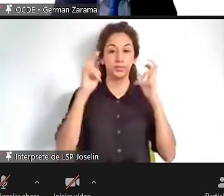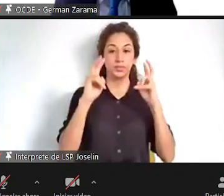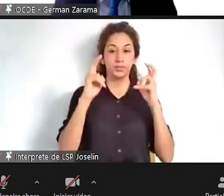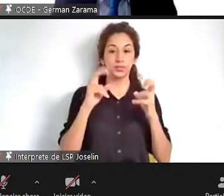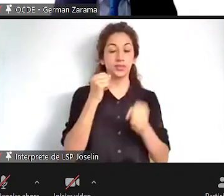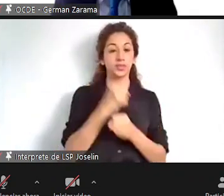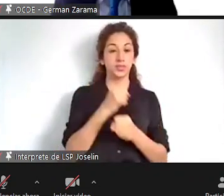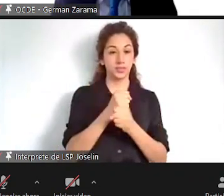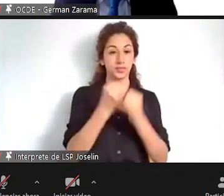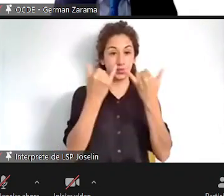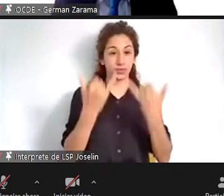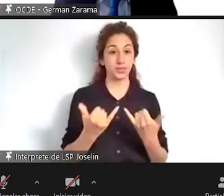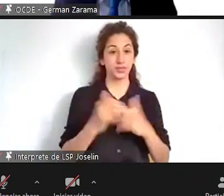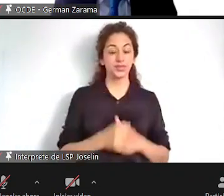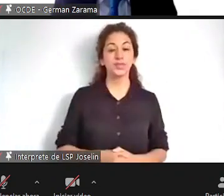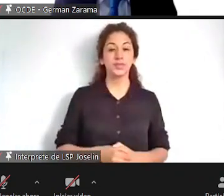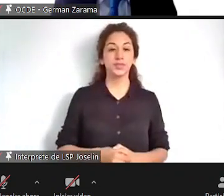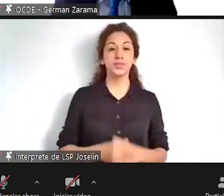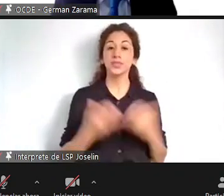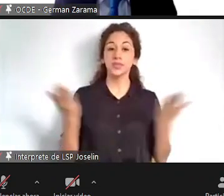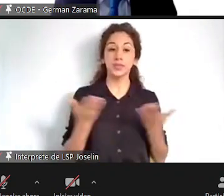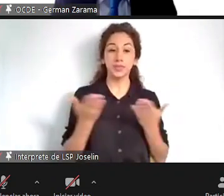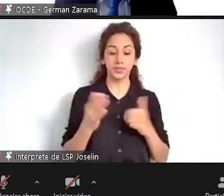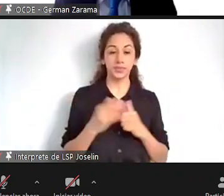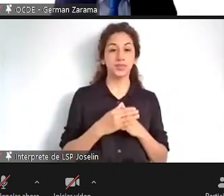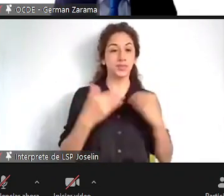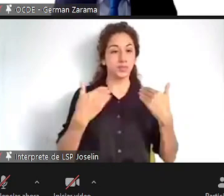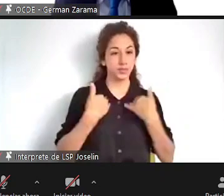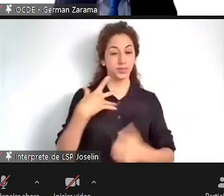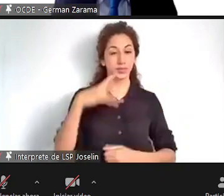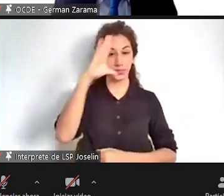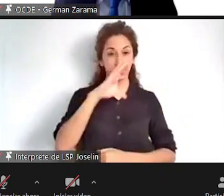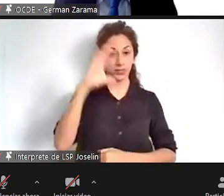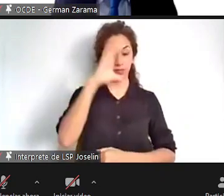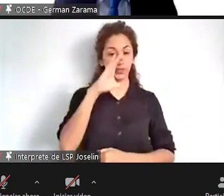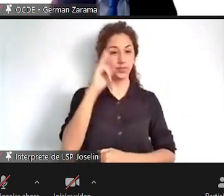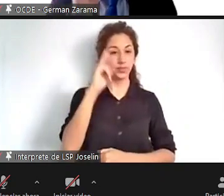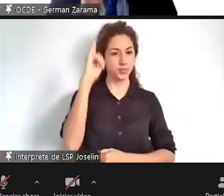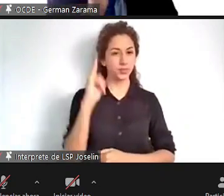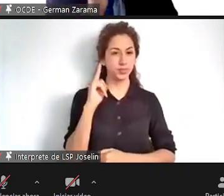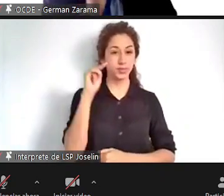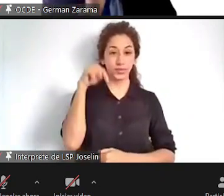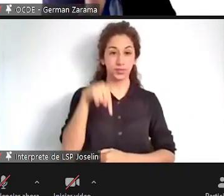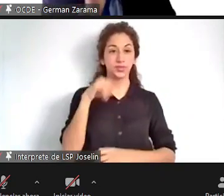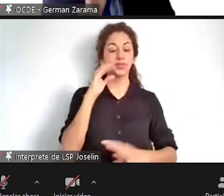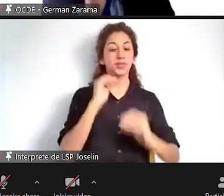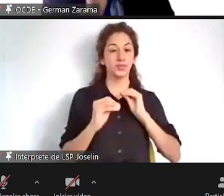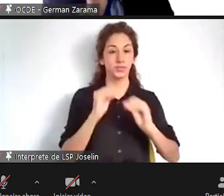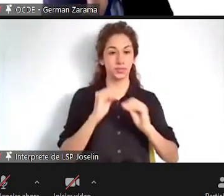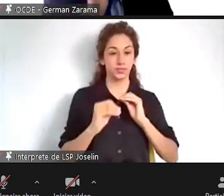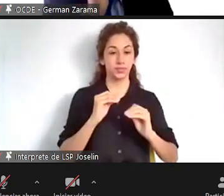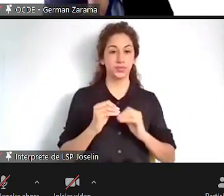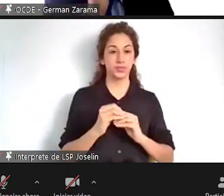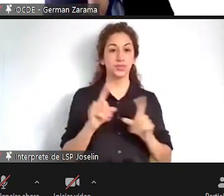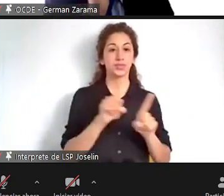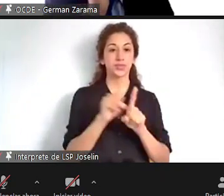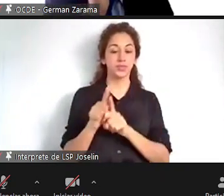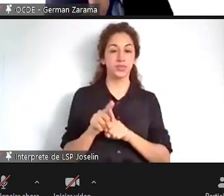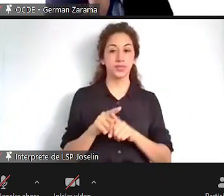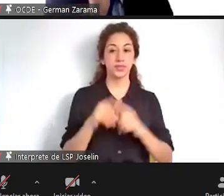according to the topics that we are dealing with today i that is why we have to look for with